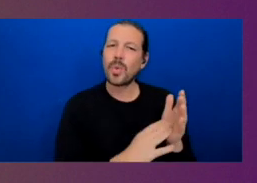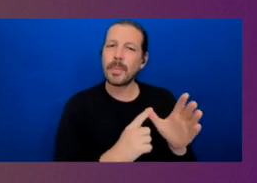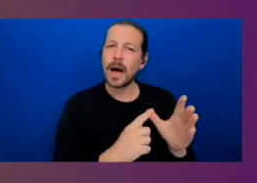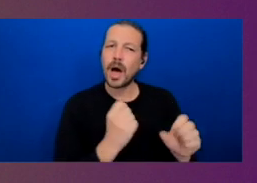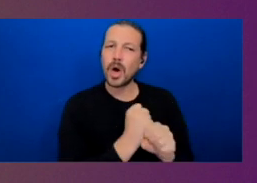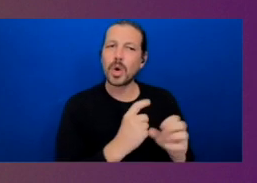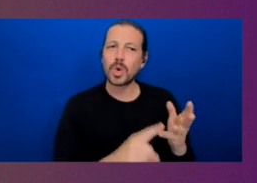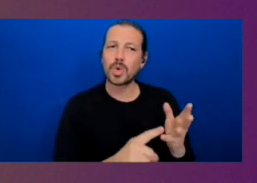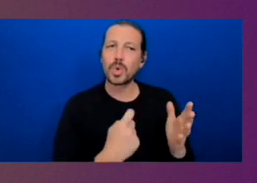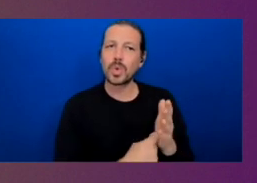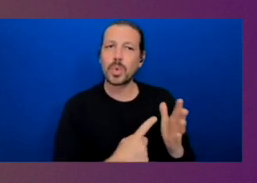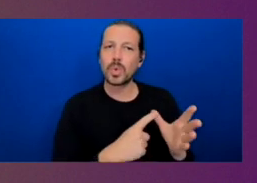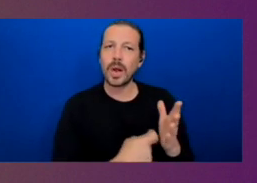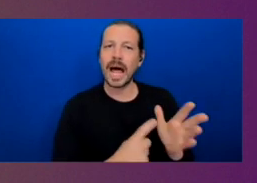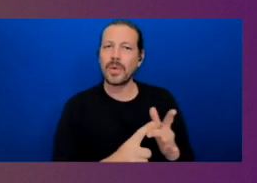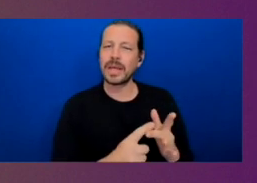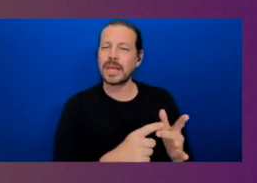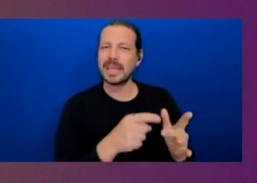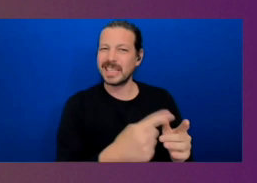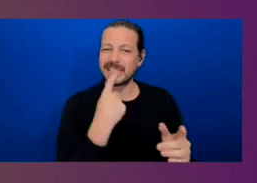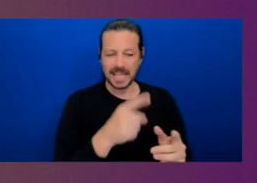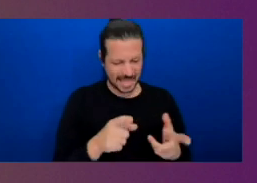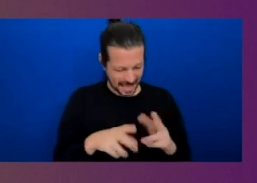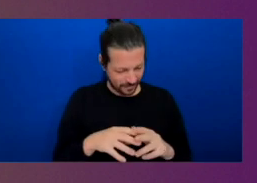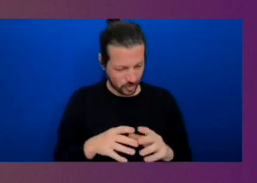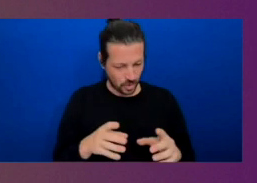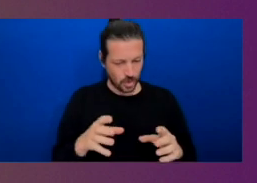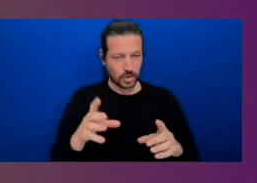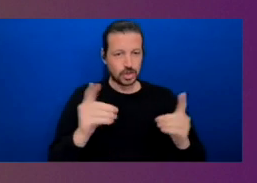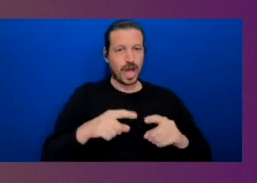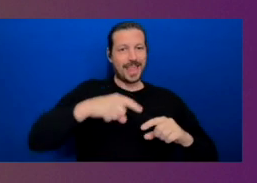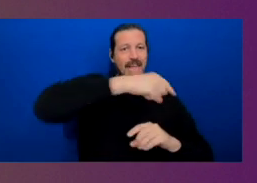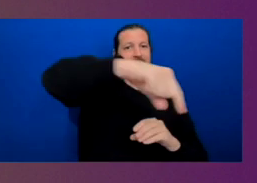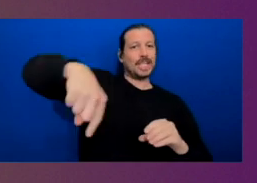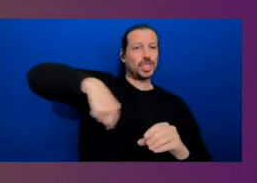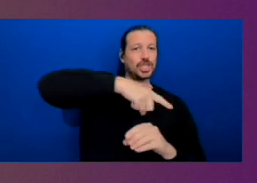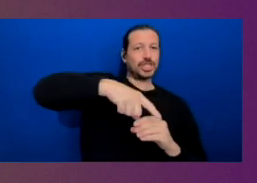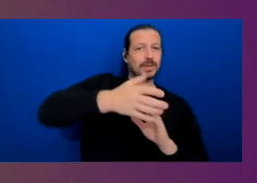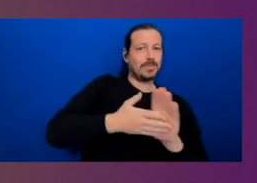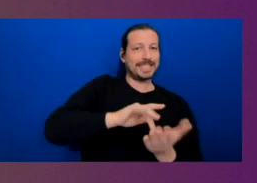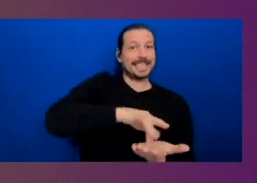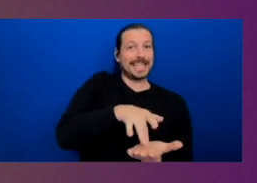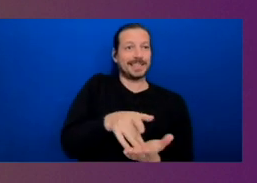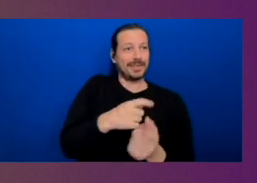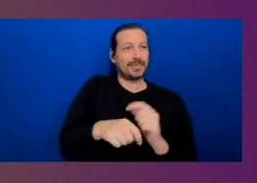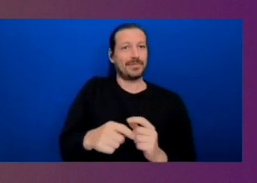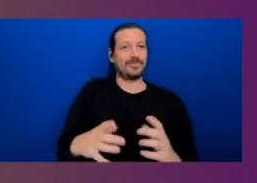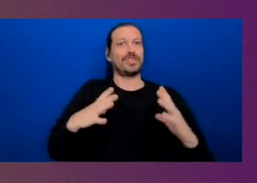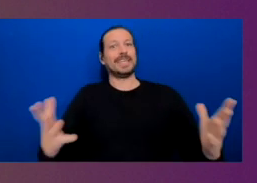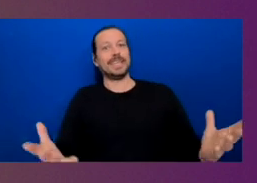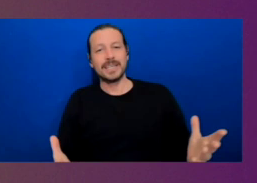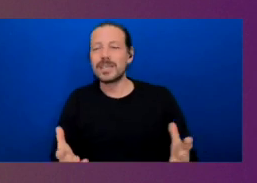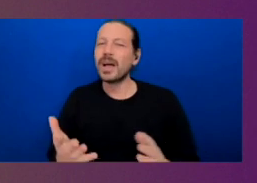if you design at the edges, you get the center for free. Oh, absolutely. So if you design for disability, you're going to get all the people who don't have that